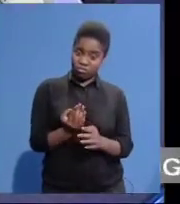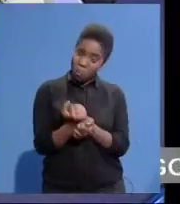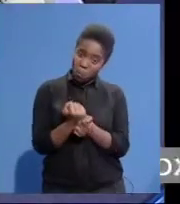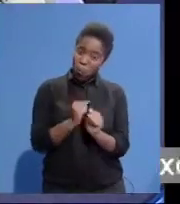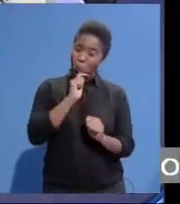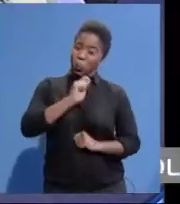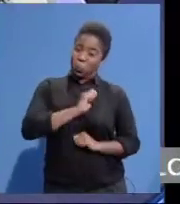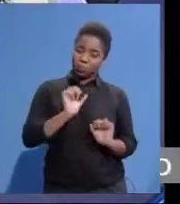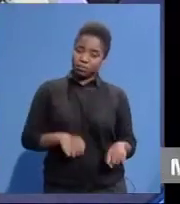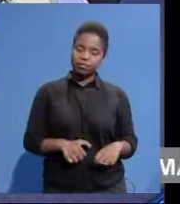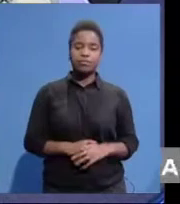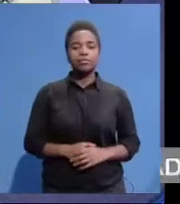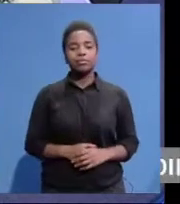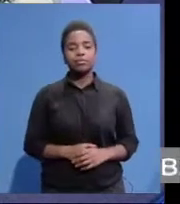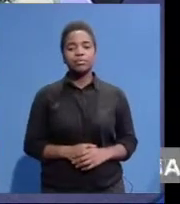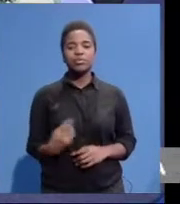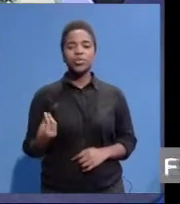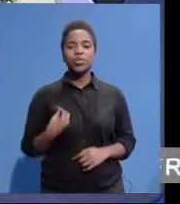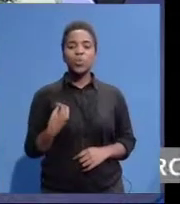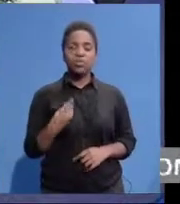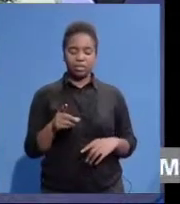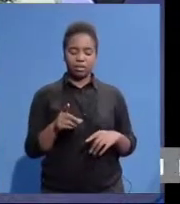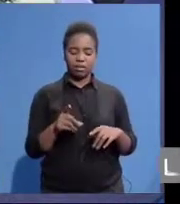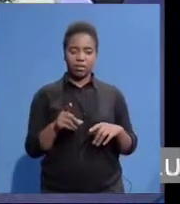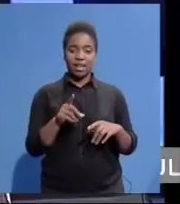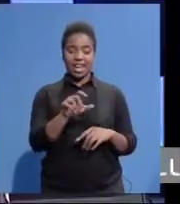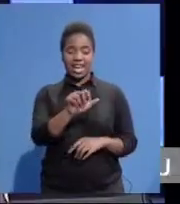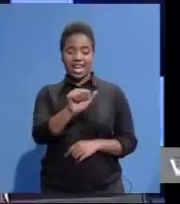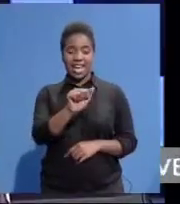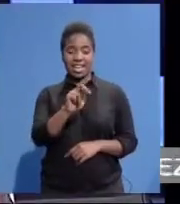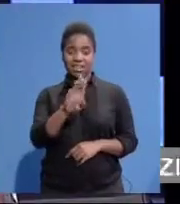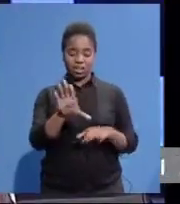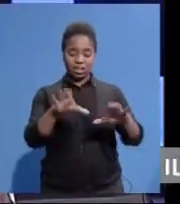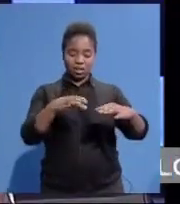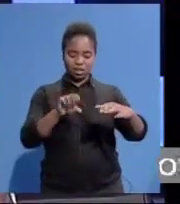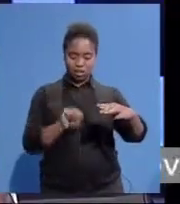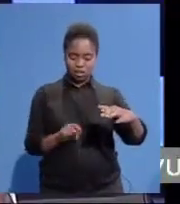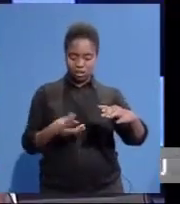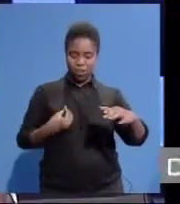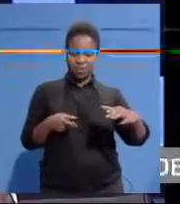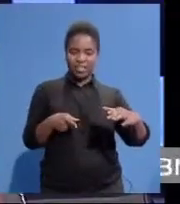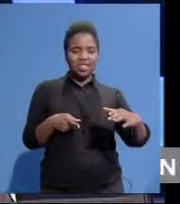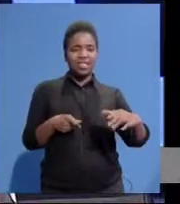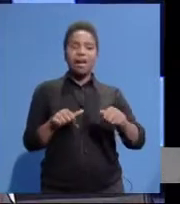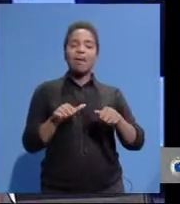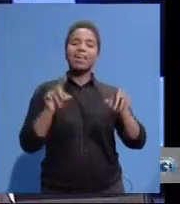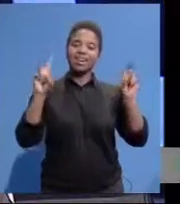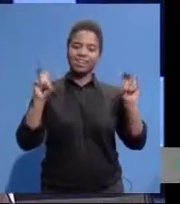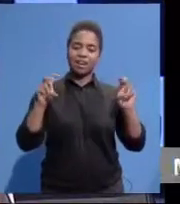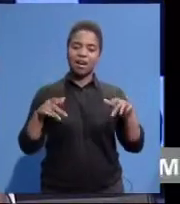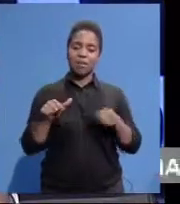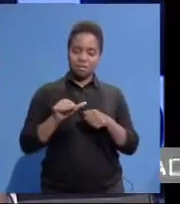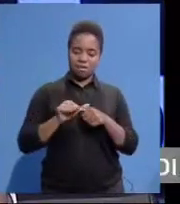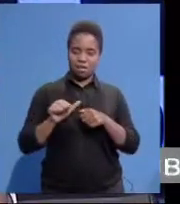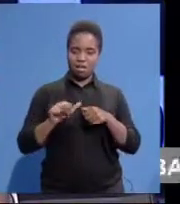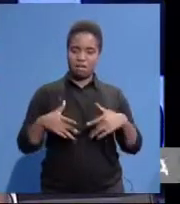the refrain of the Youth League is not outside that which is the refrain of the ANC, a better life for all. And a better life for all is not something you achieve overnight. We